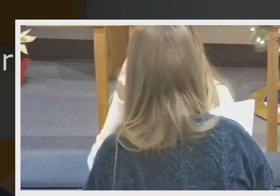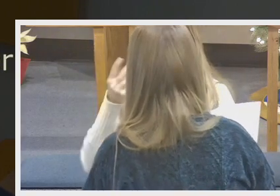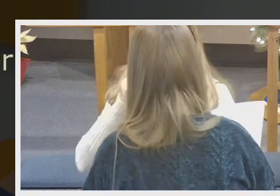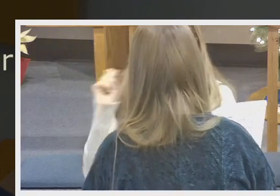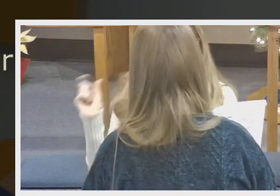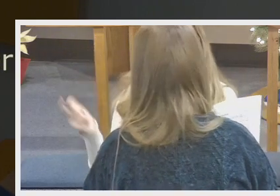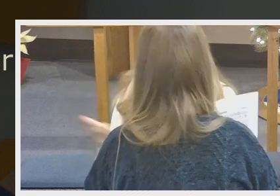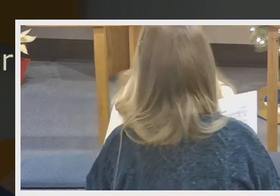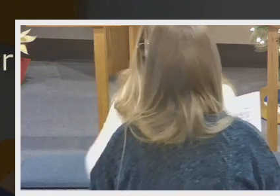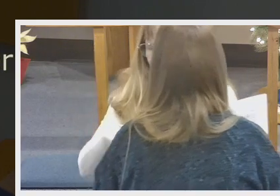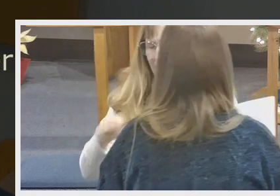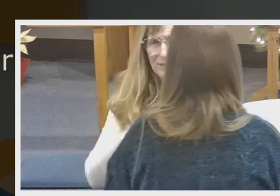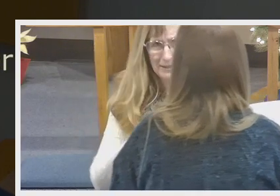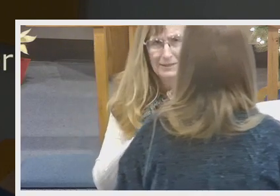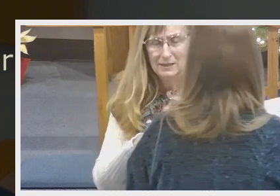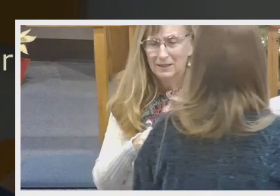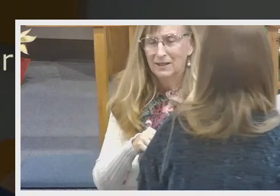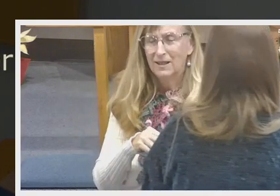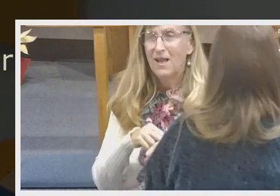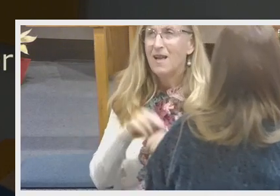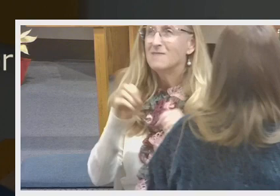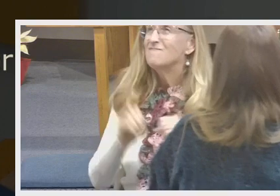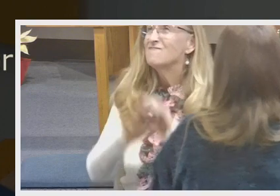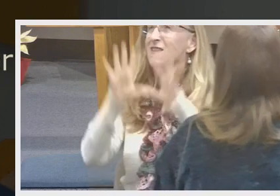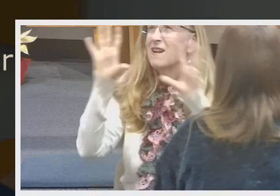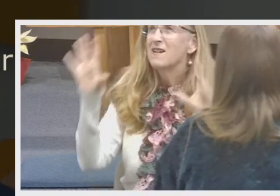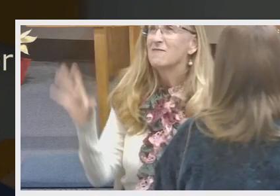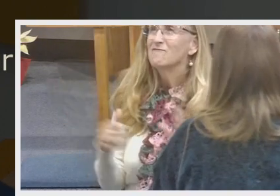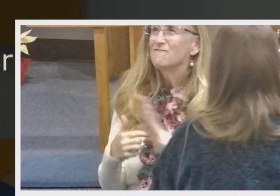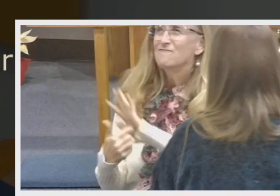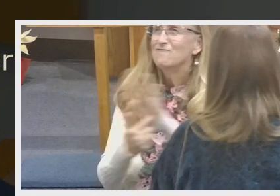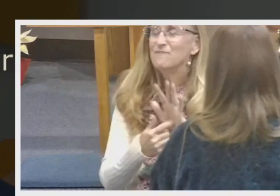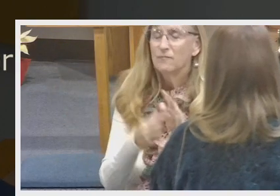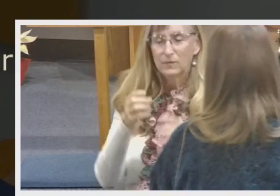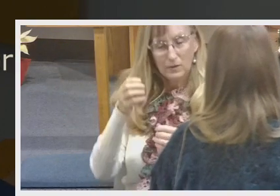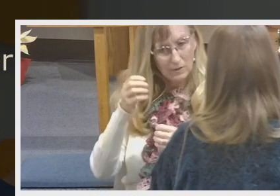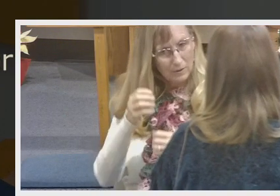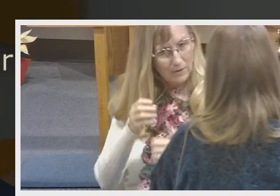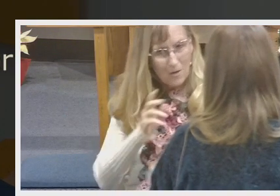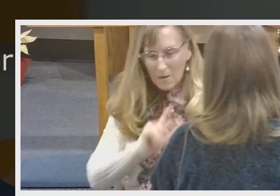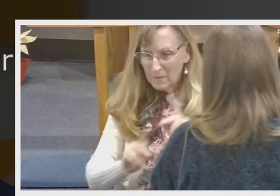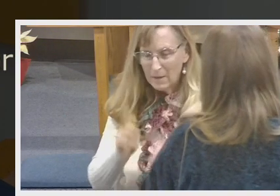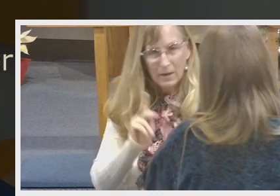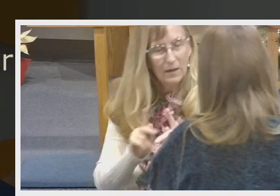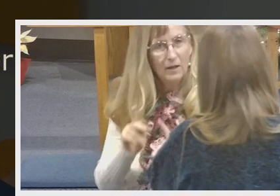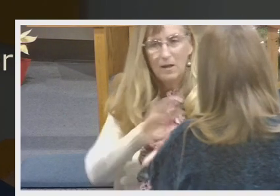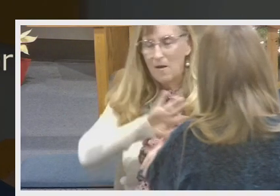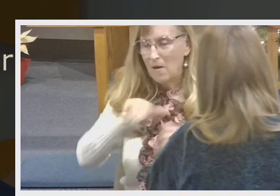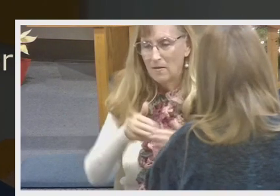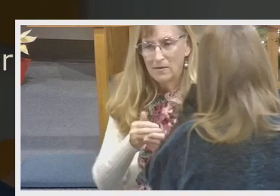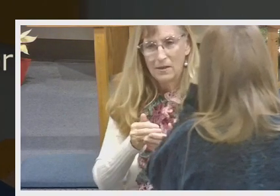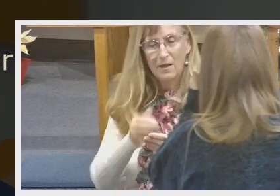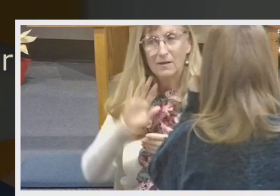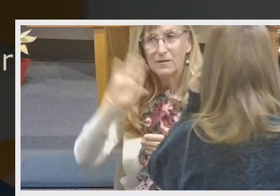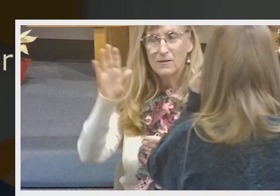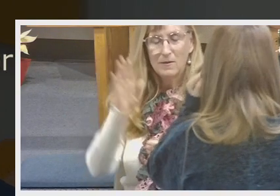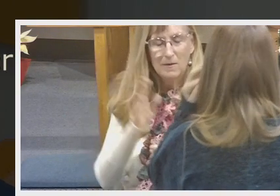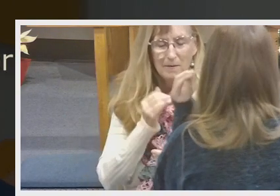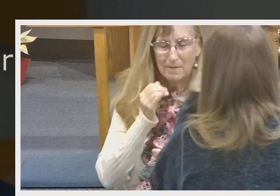all nations, a light of revelation to the Gentiles and the glory of your people Israel."